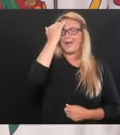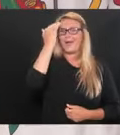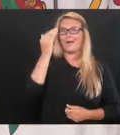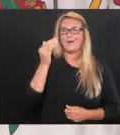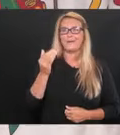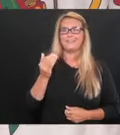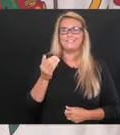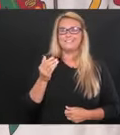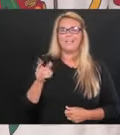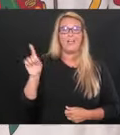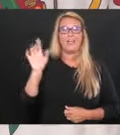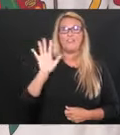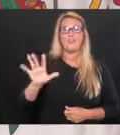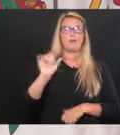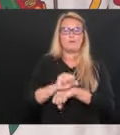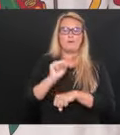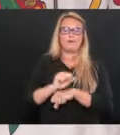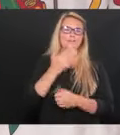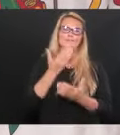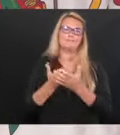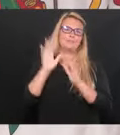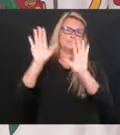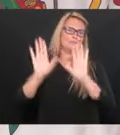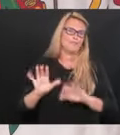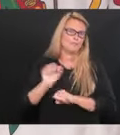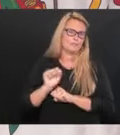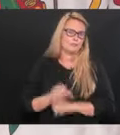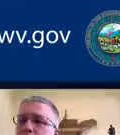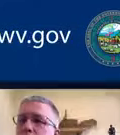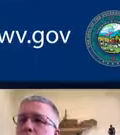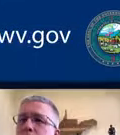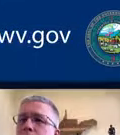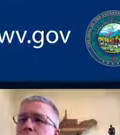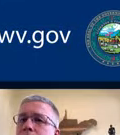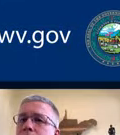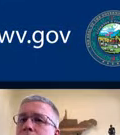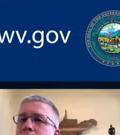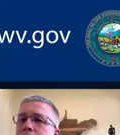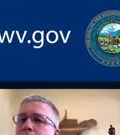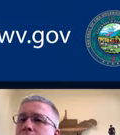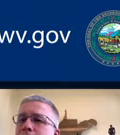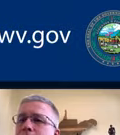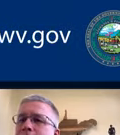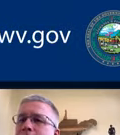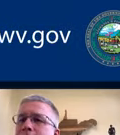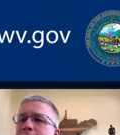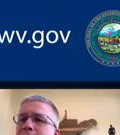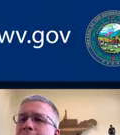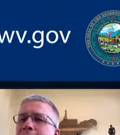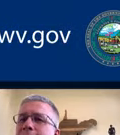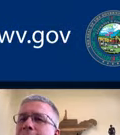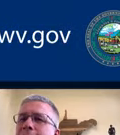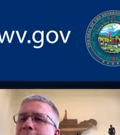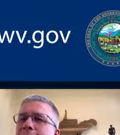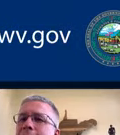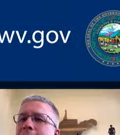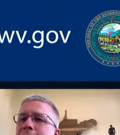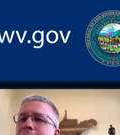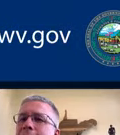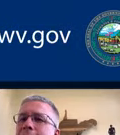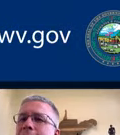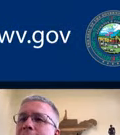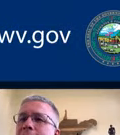They just do a phenomenal job. Thank you, Paul. Next to Katie Ree with WDVM. Everyone, thanks so